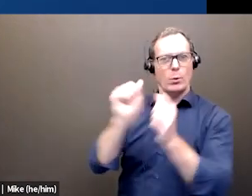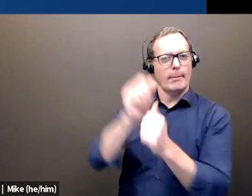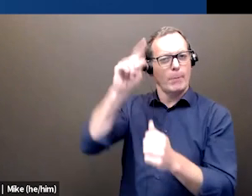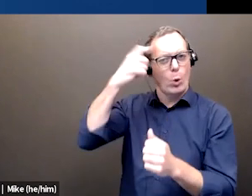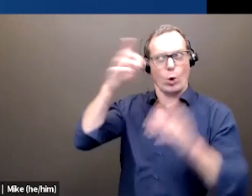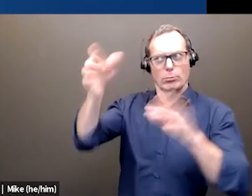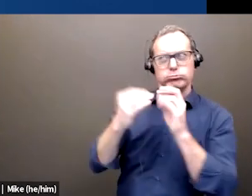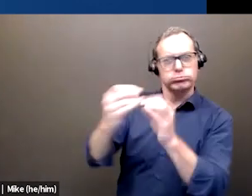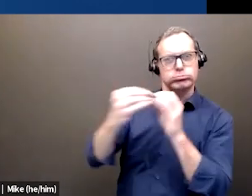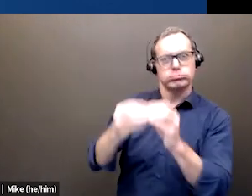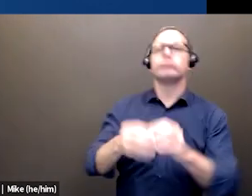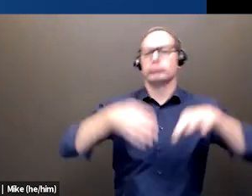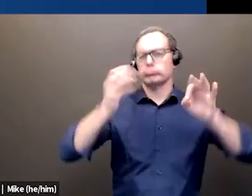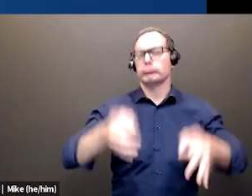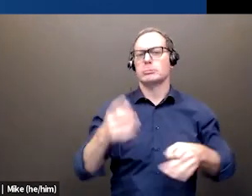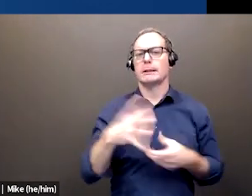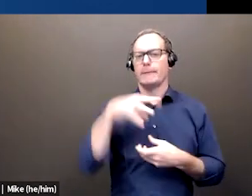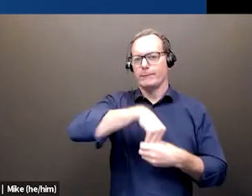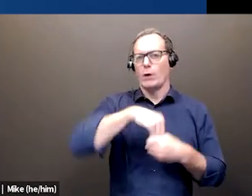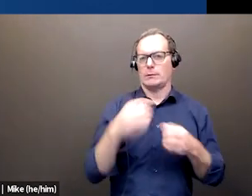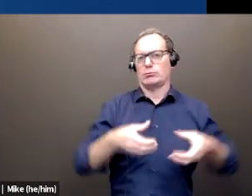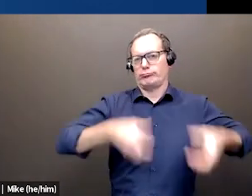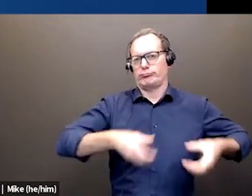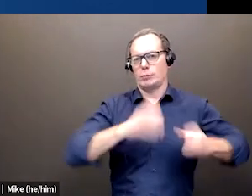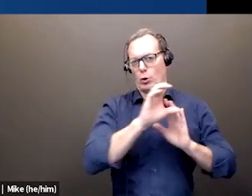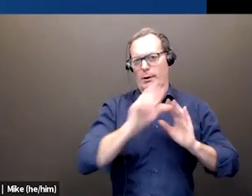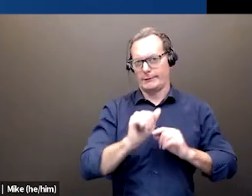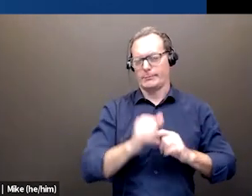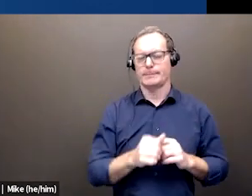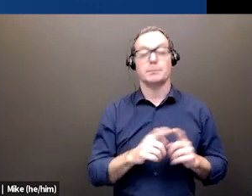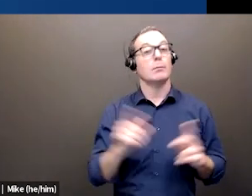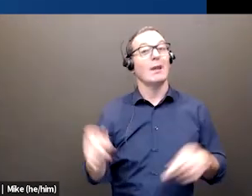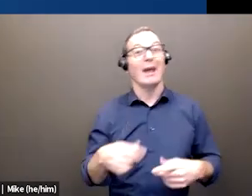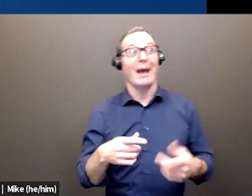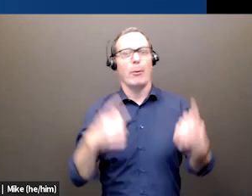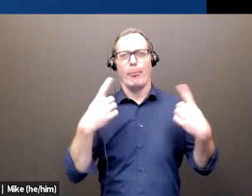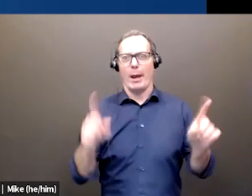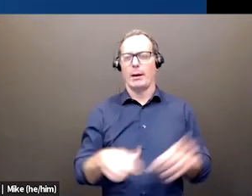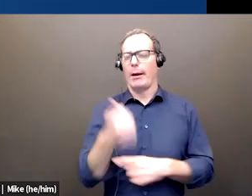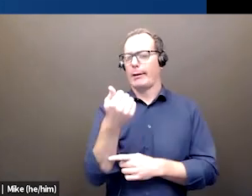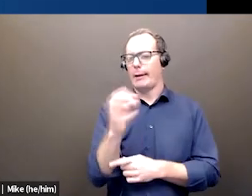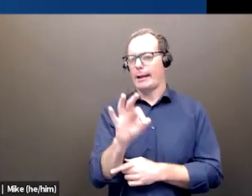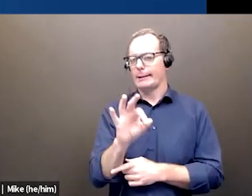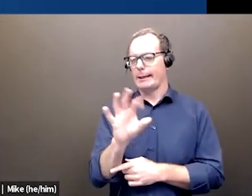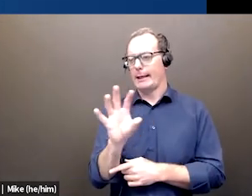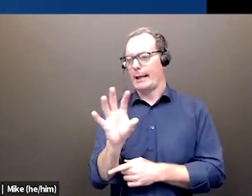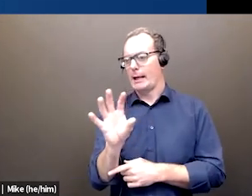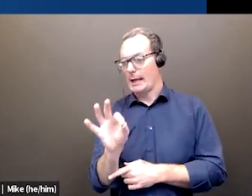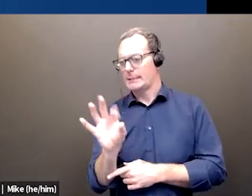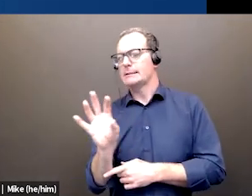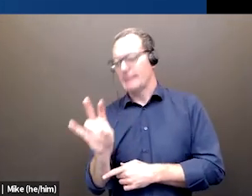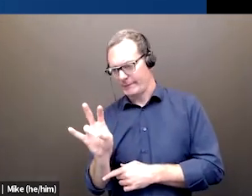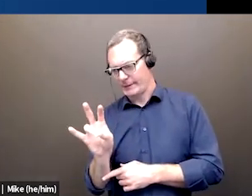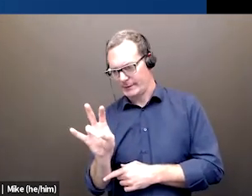an arbitration award that resulted in a joint employer union survey of the childcare needs of